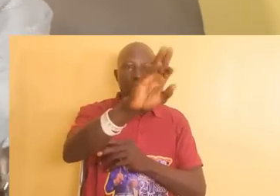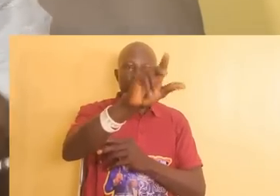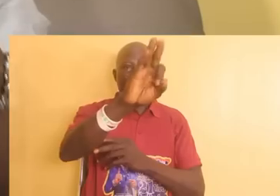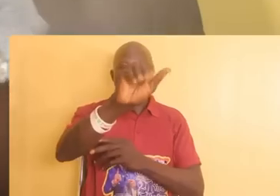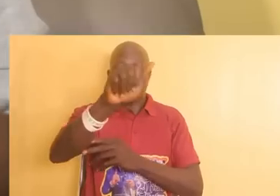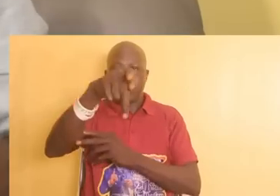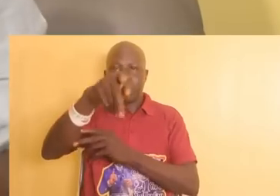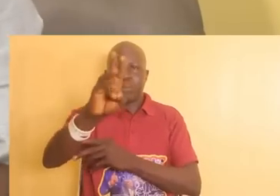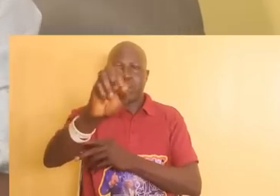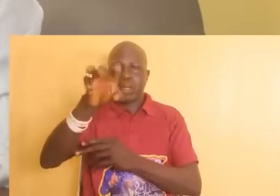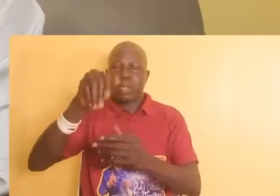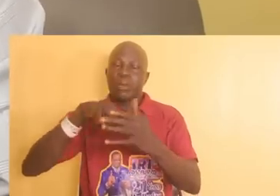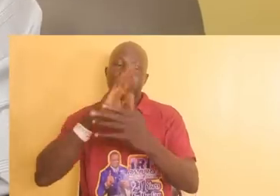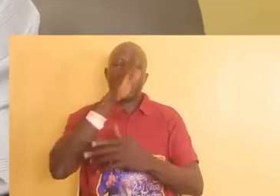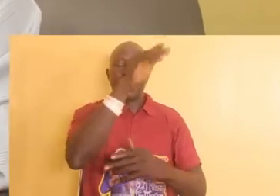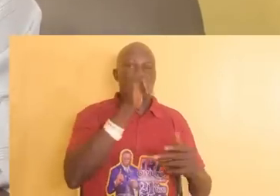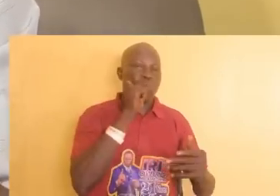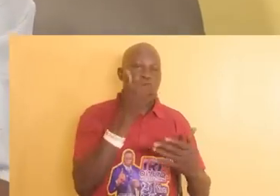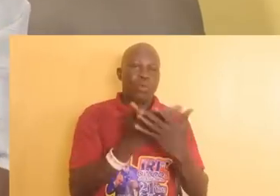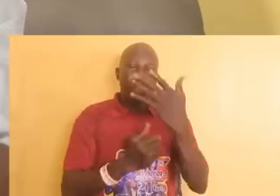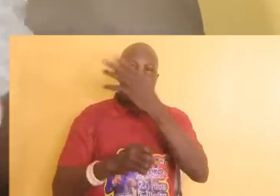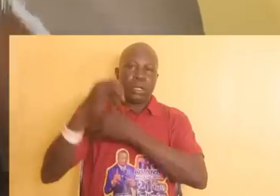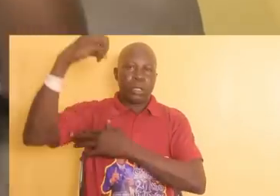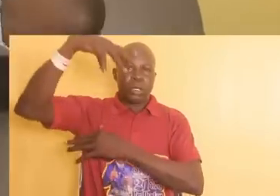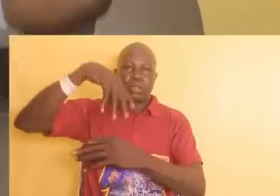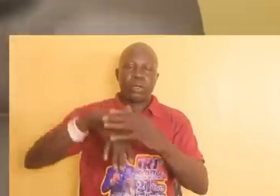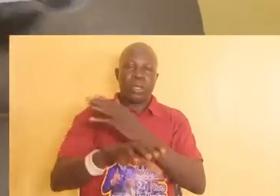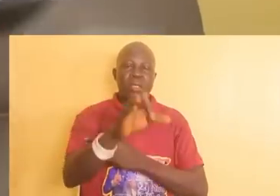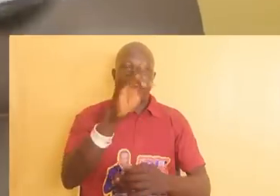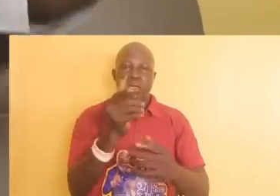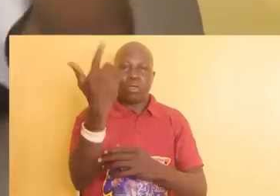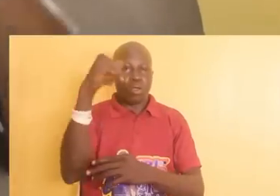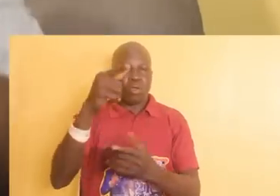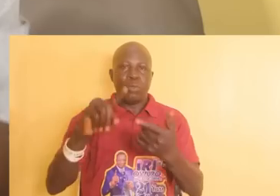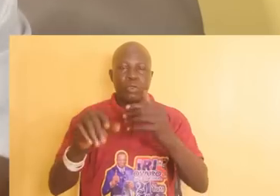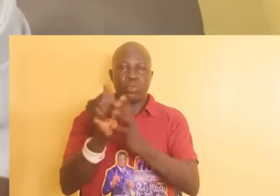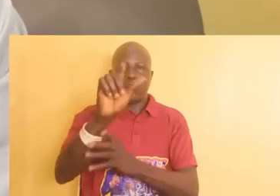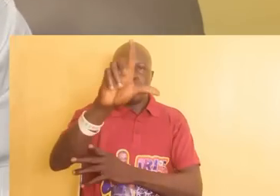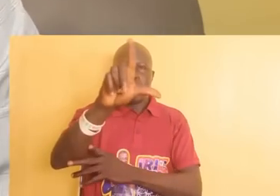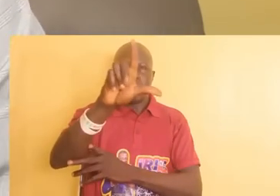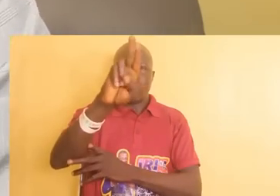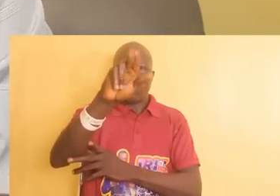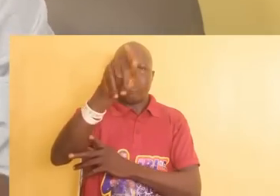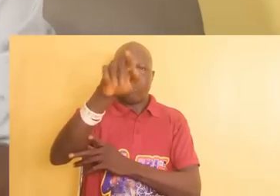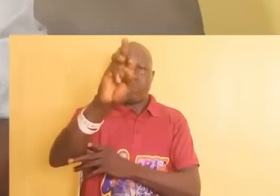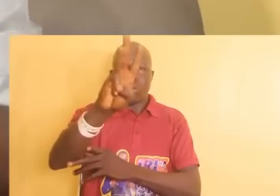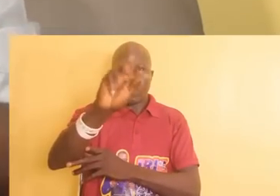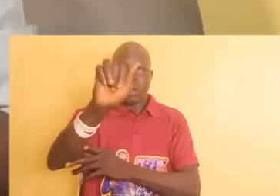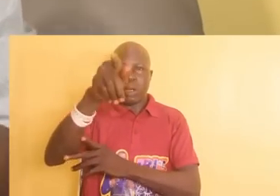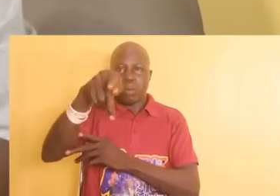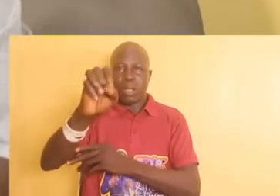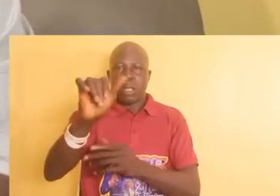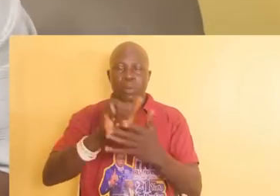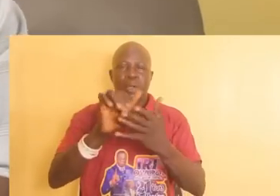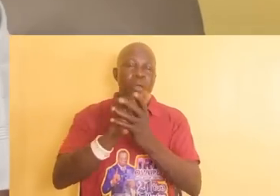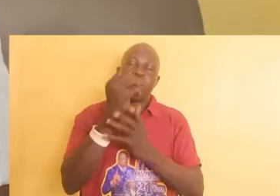wa nbe lo la be there tomorrow agbara olorun by grace of god o ba bo lufu ape we are coming to lufu sabet apo edani loruko jesus in the